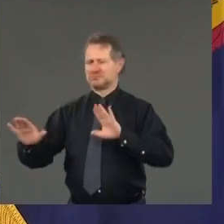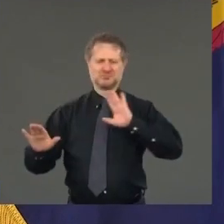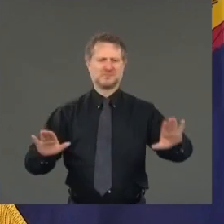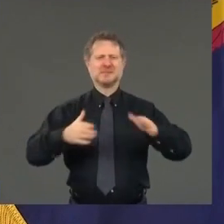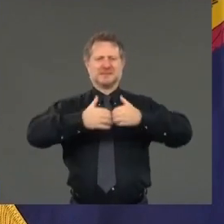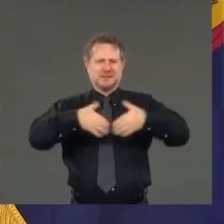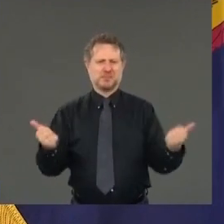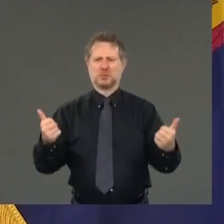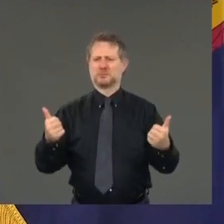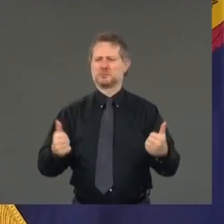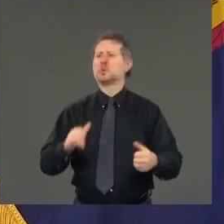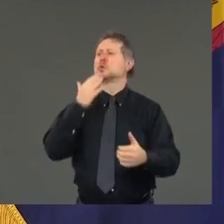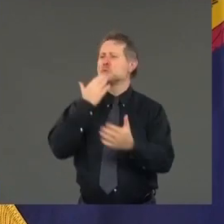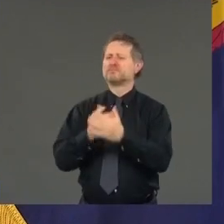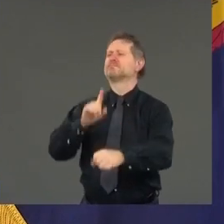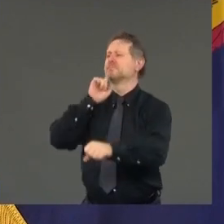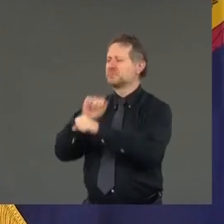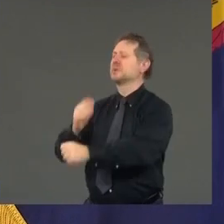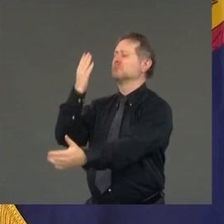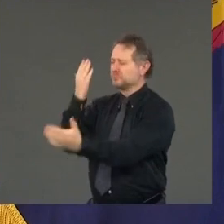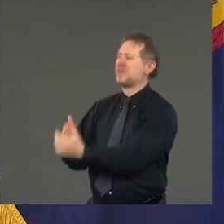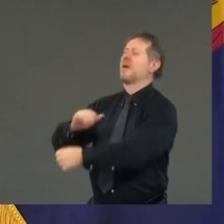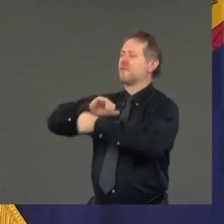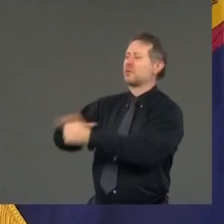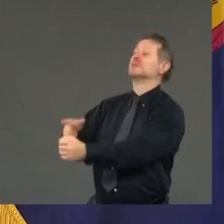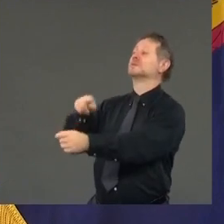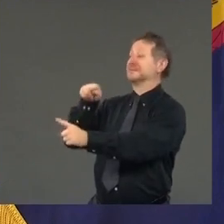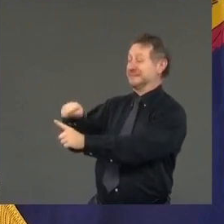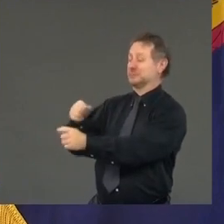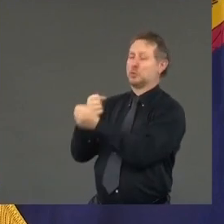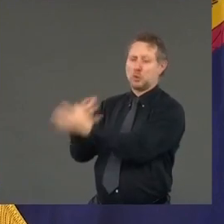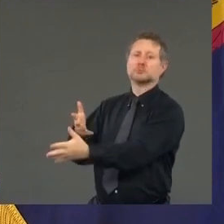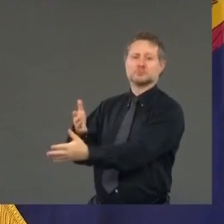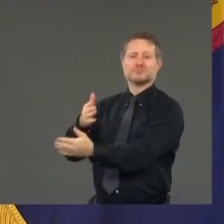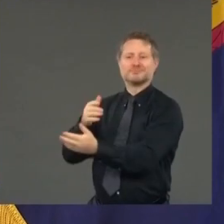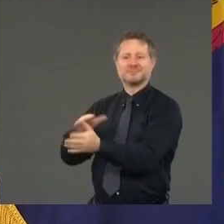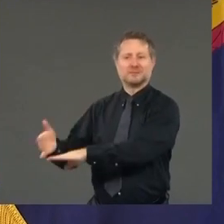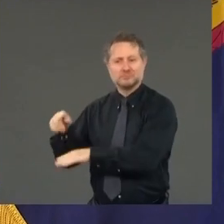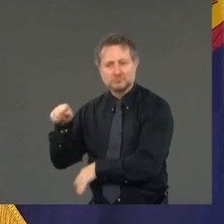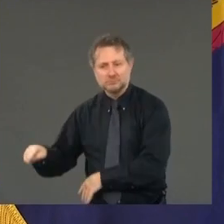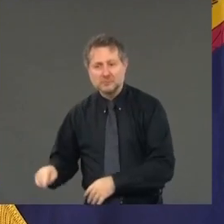Confirmed deaths and probable deaths. Now, some places just put them together.